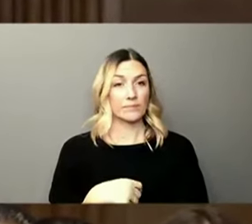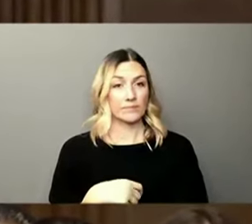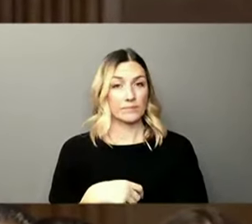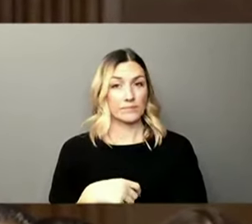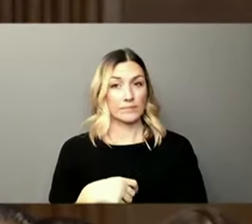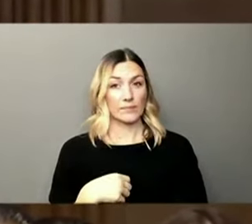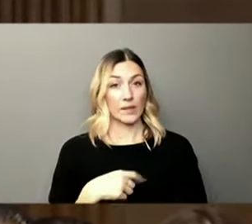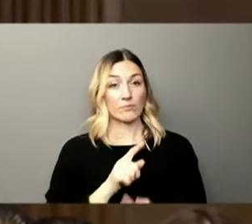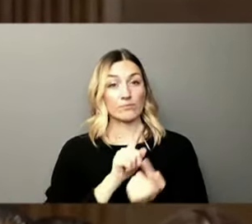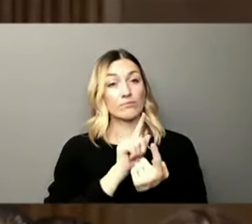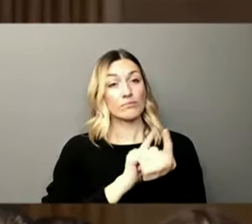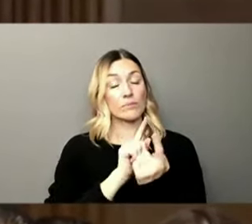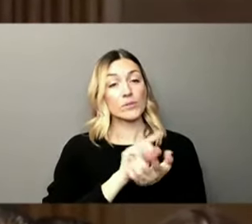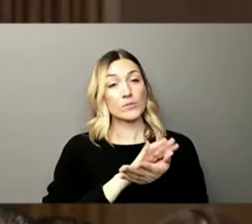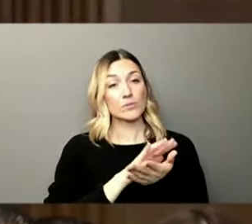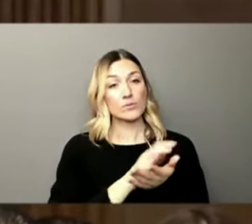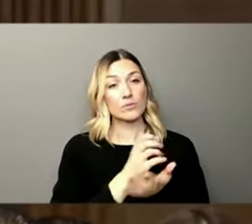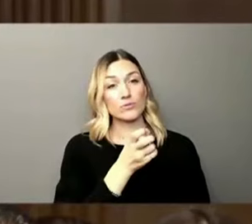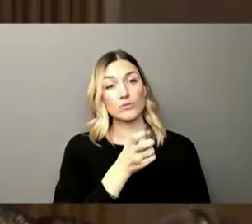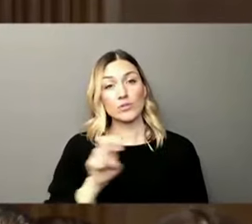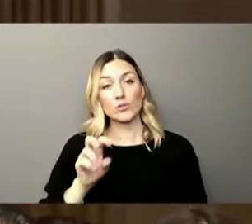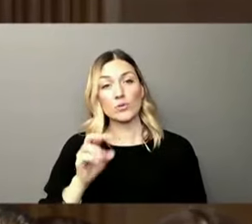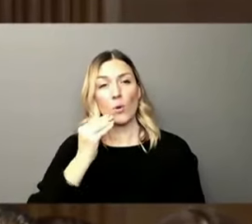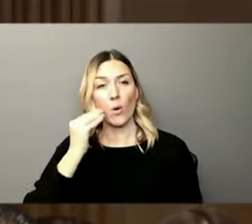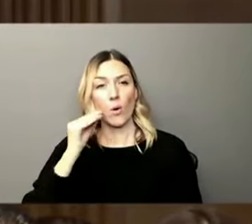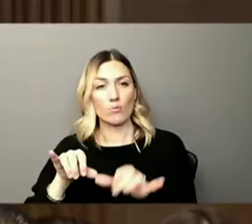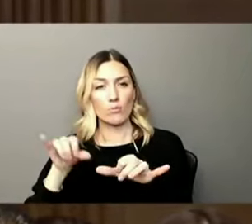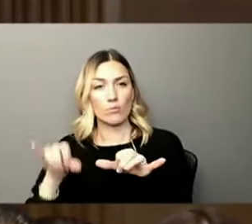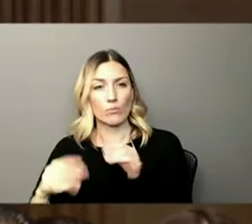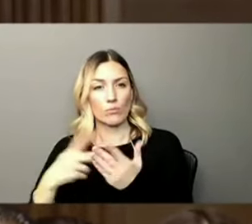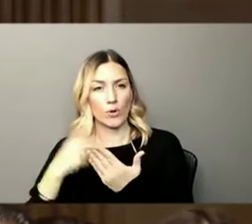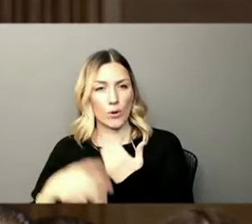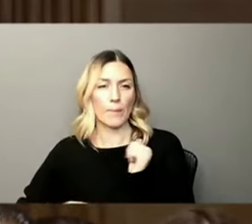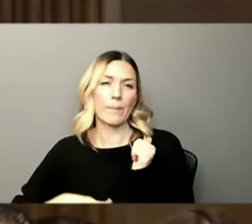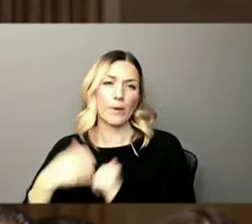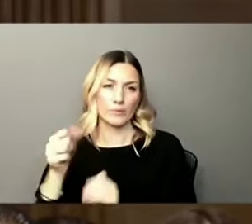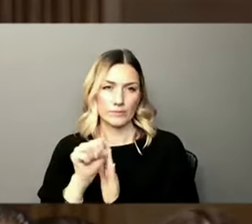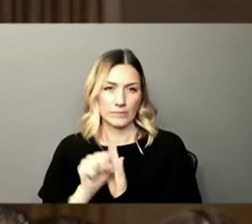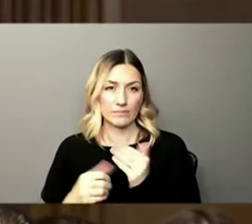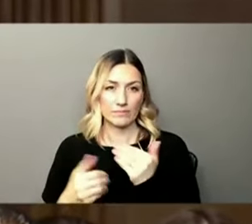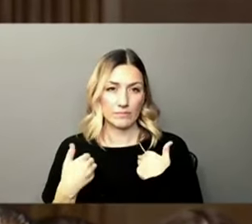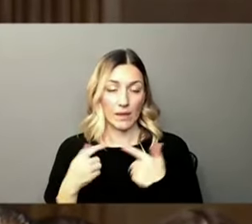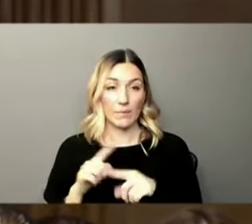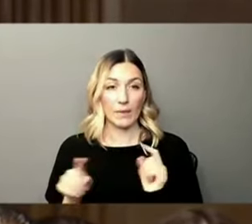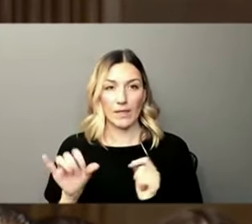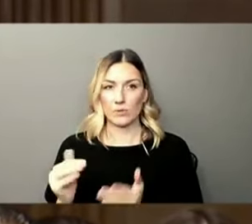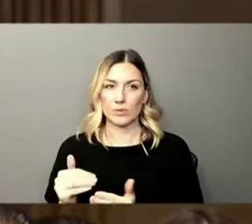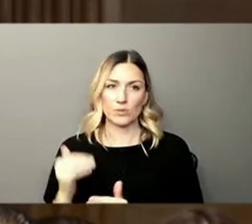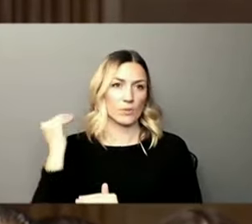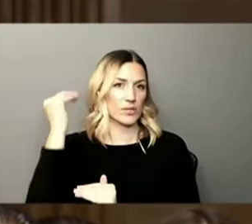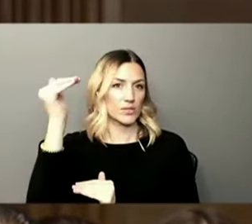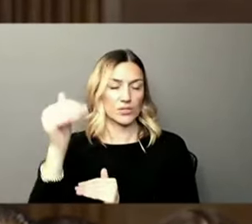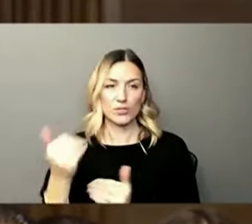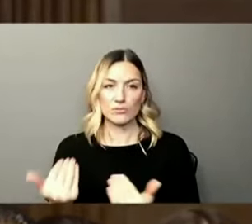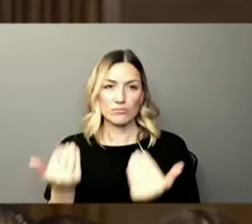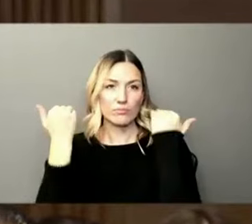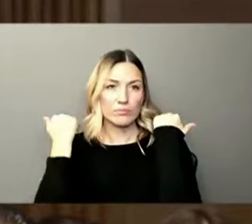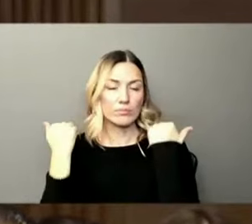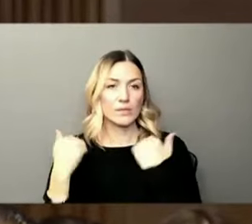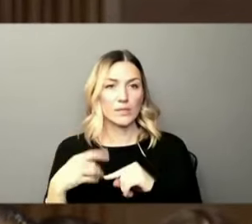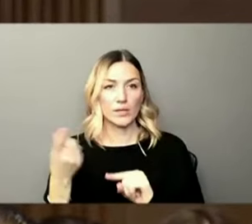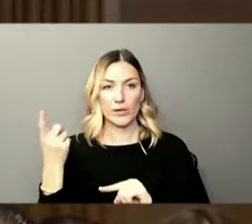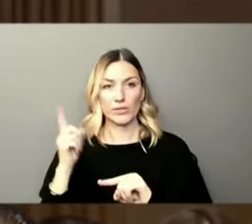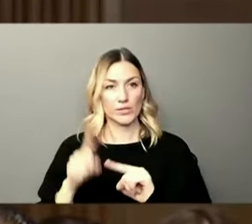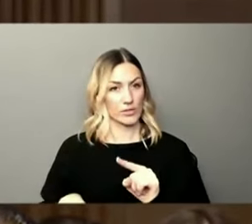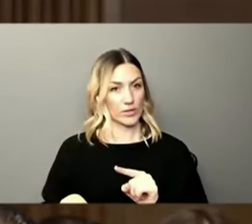in-person school to a homebound program, which most states have, but even that was too much for her to be able to do with